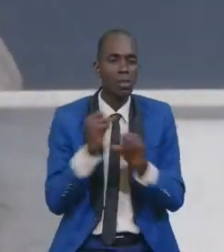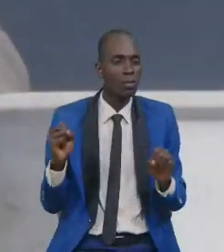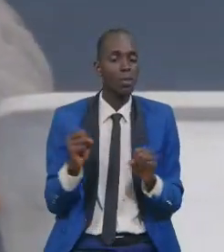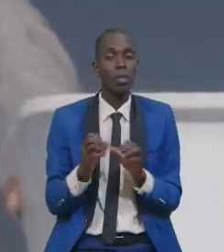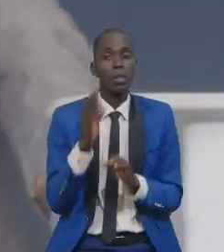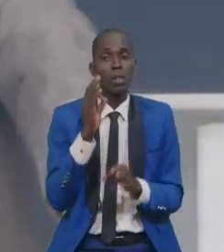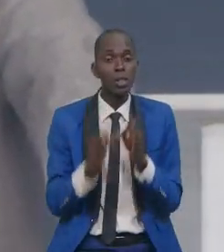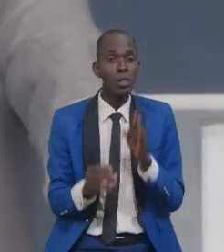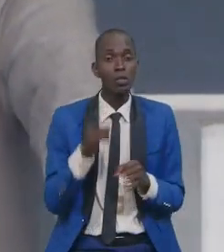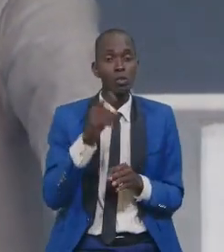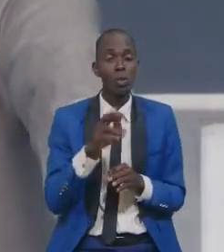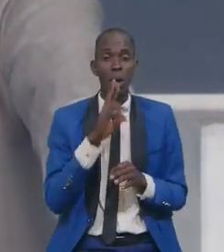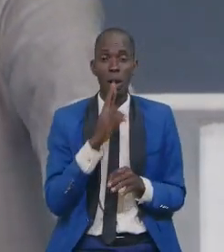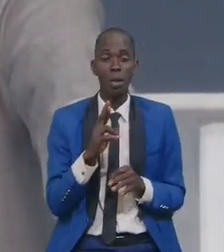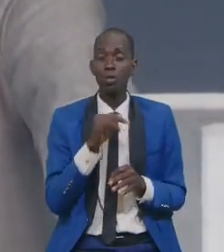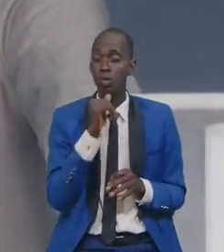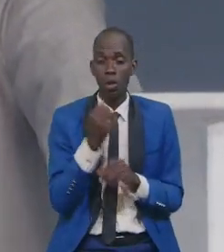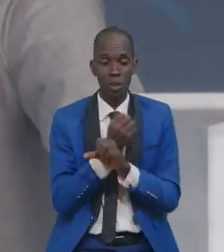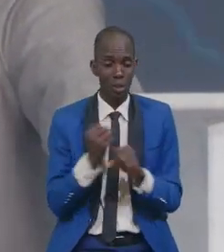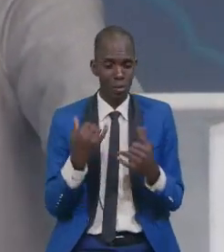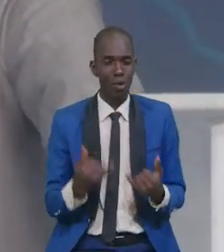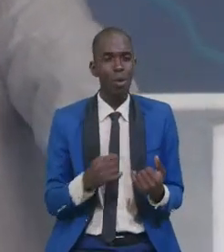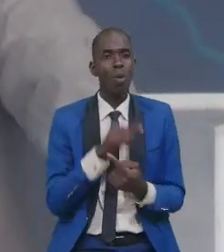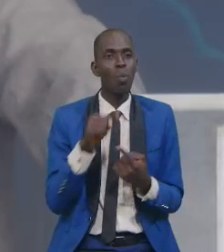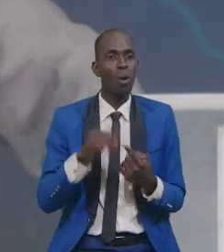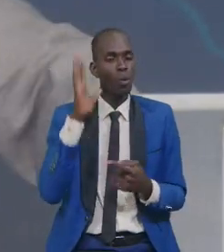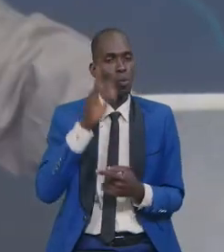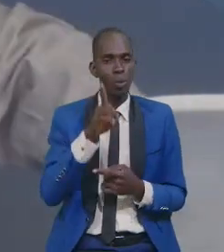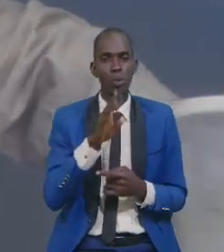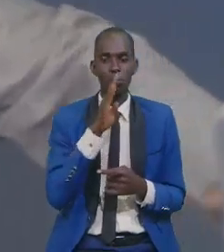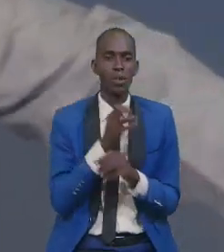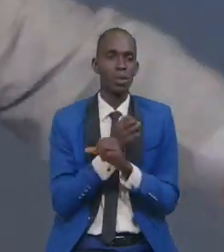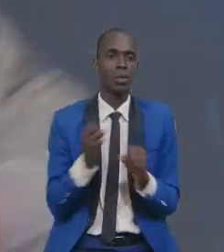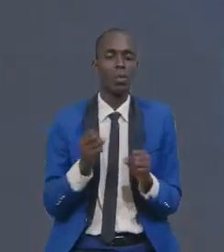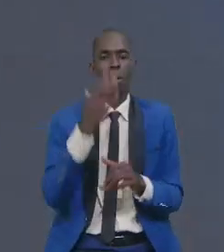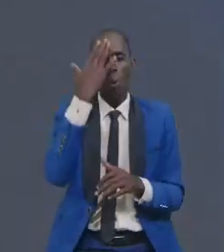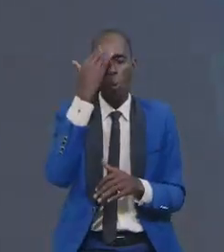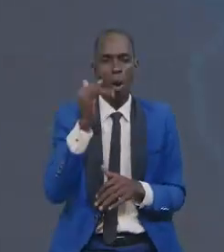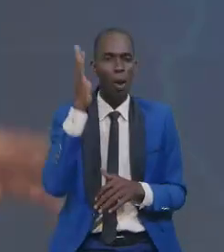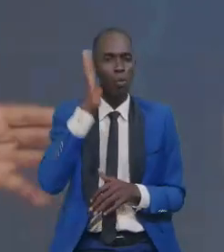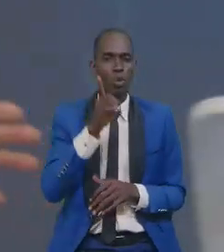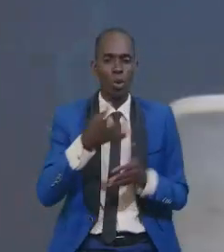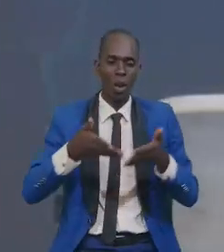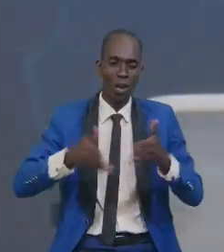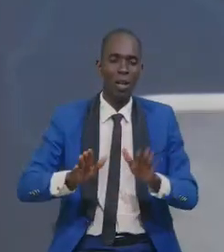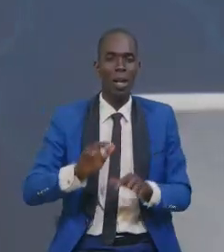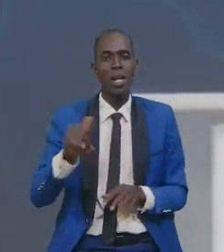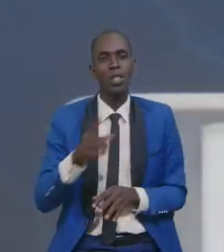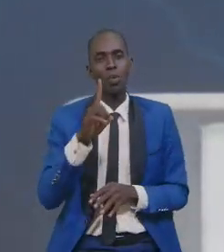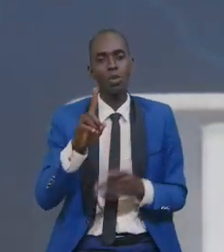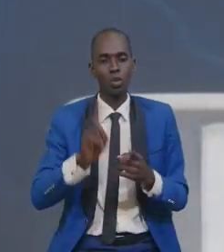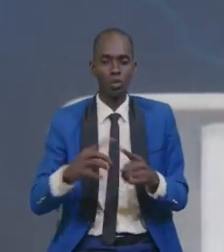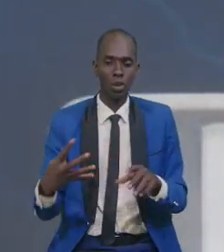not saved now, when are you going to be saved? Why will you allow anyone to take the opportunity